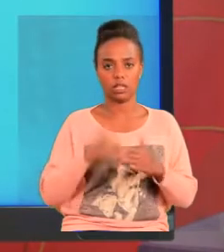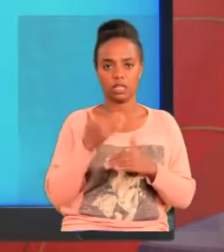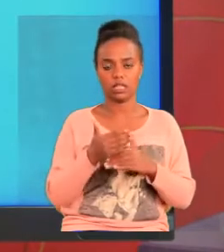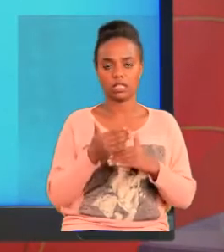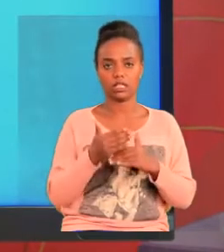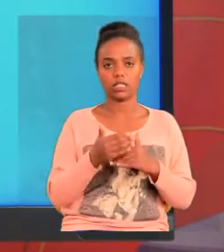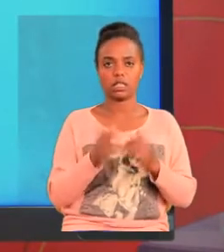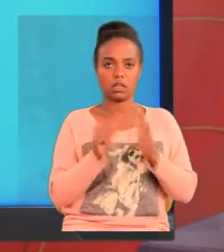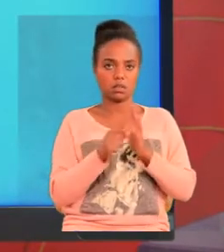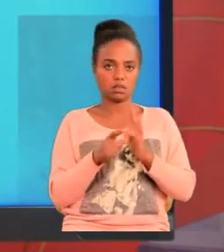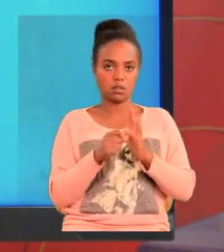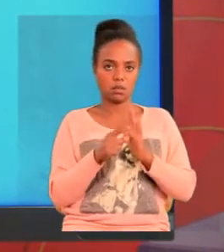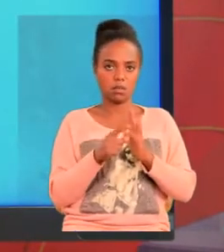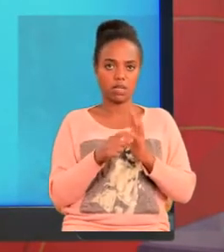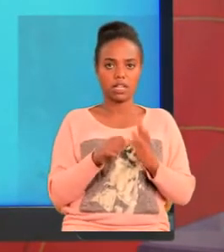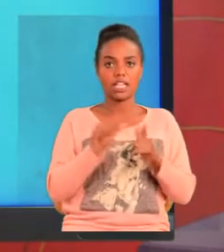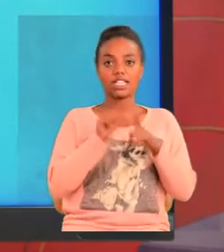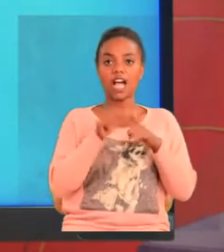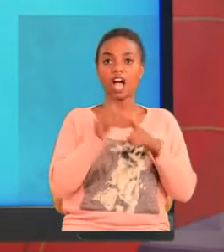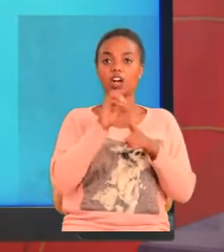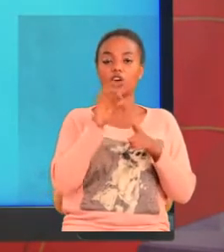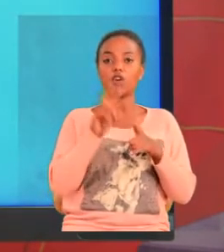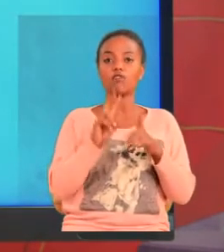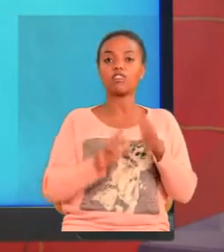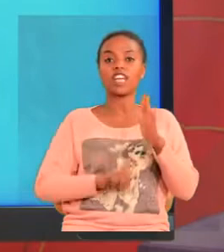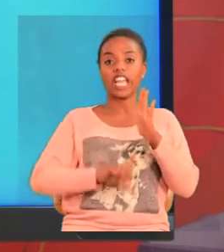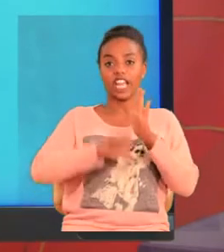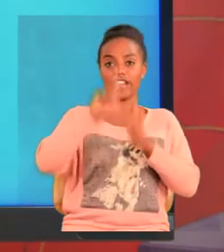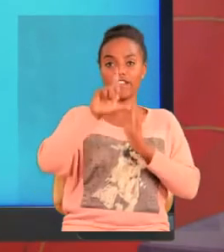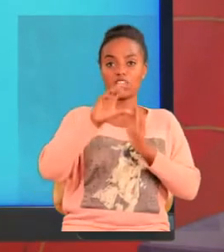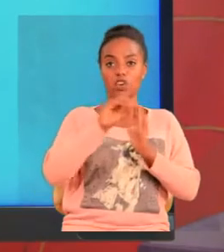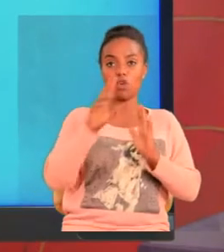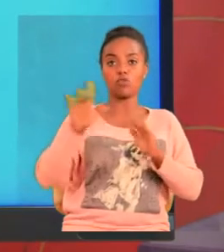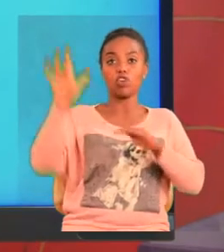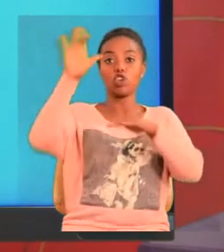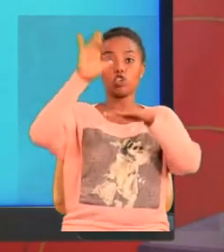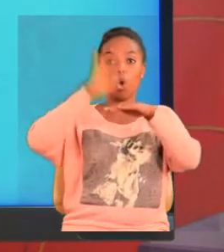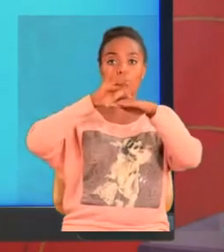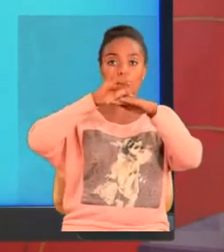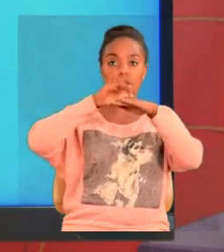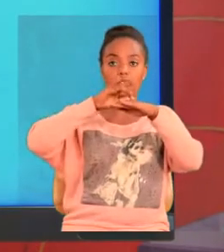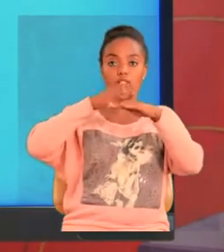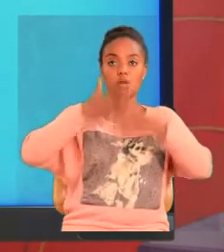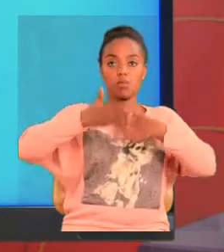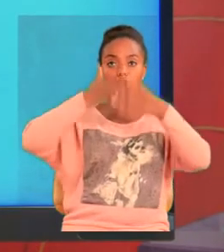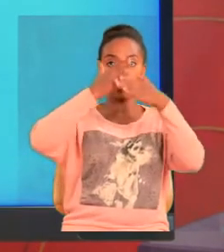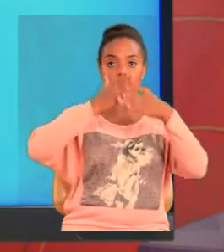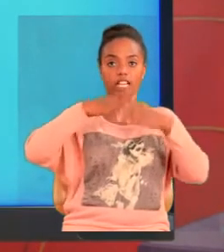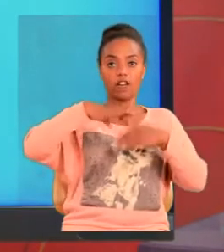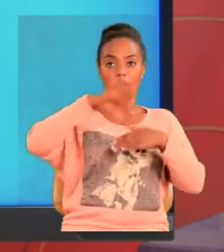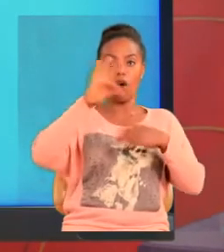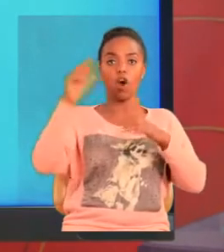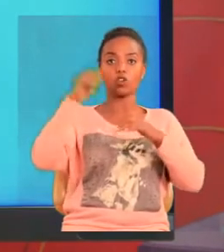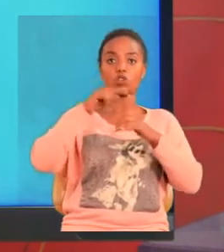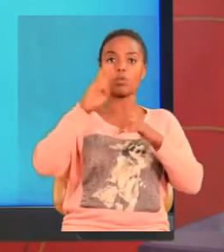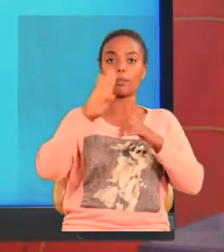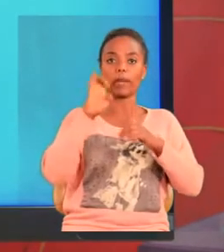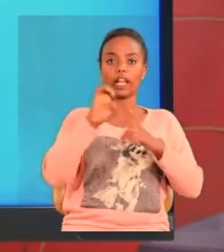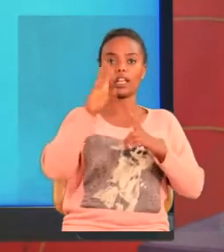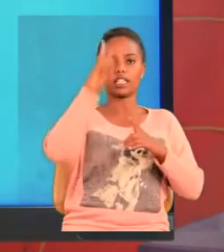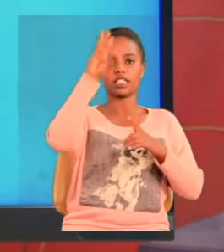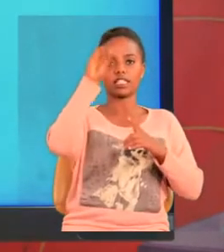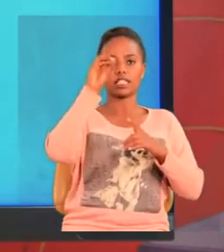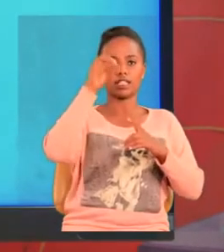you'll have this one. The angle of elevation of the top of a building is found to be 60